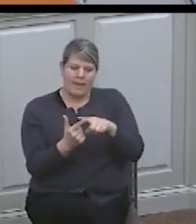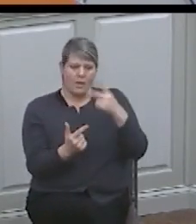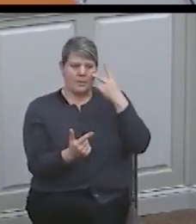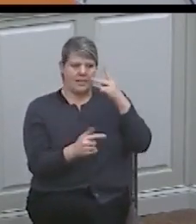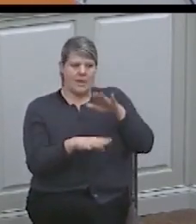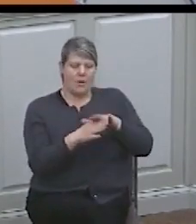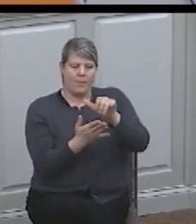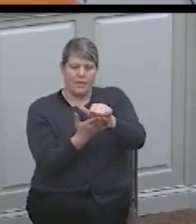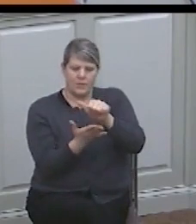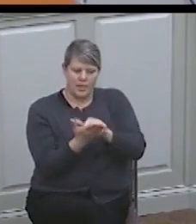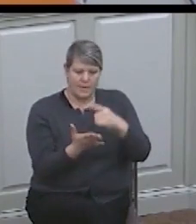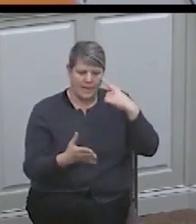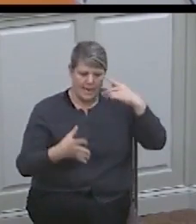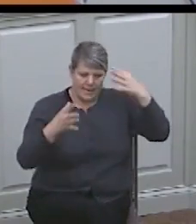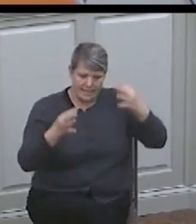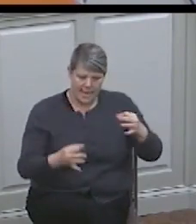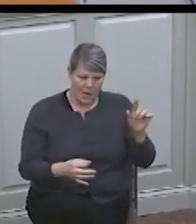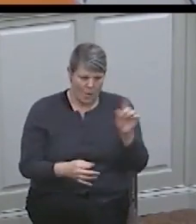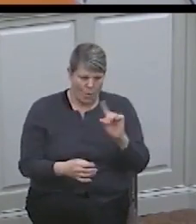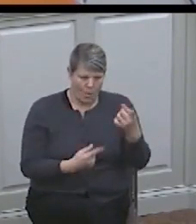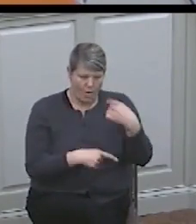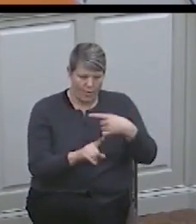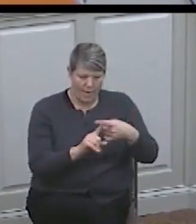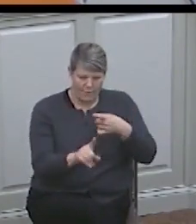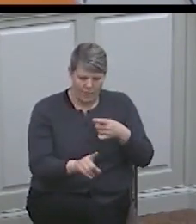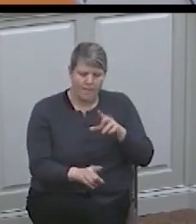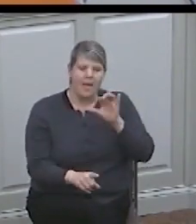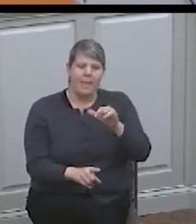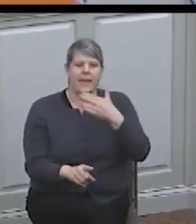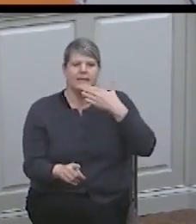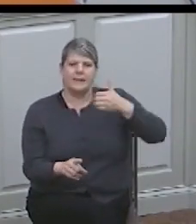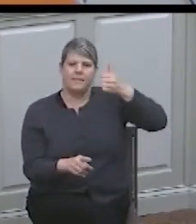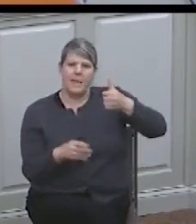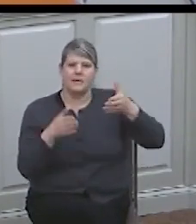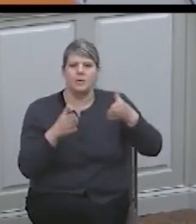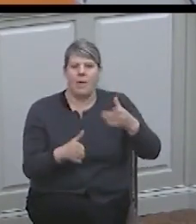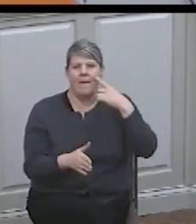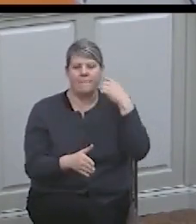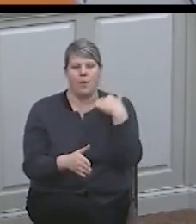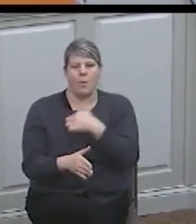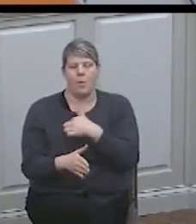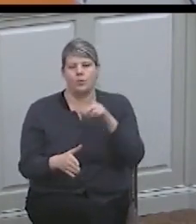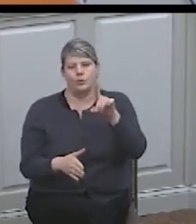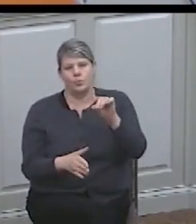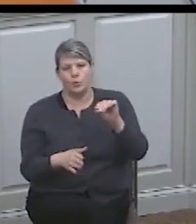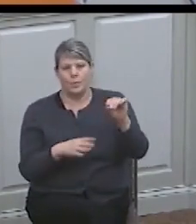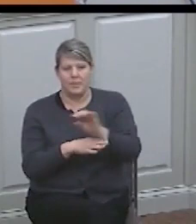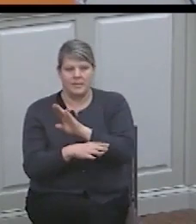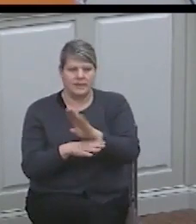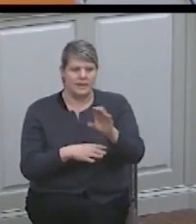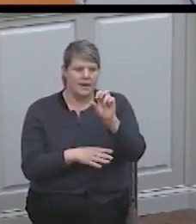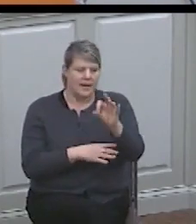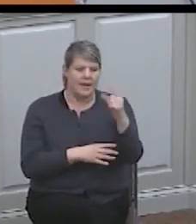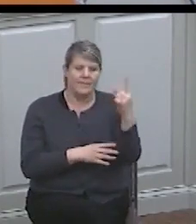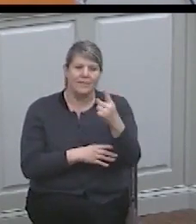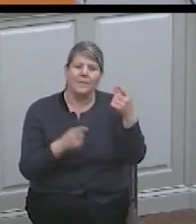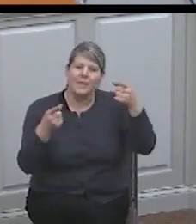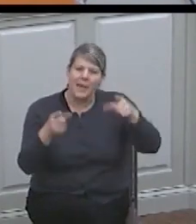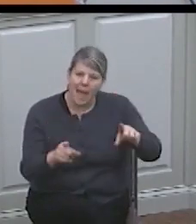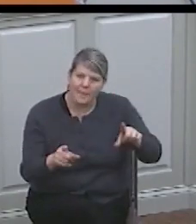from? We're saying it's the most effective way to do business. So in the event that something like that happened, a commissioner would validly